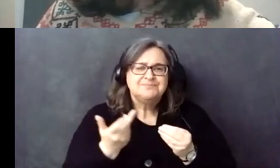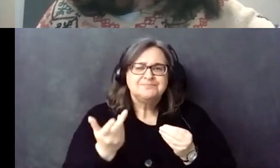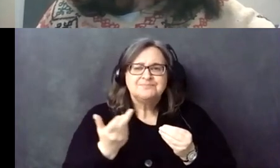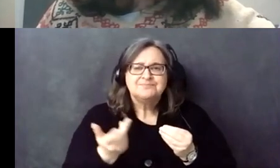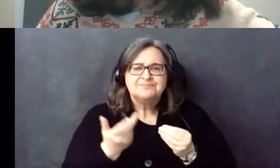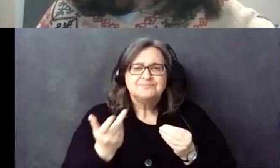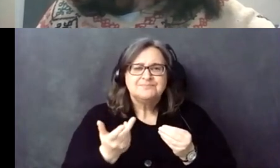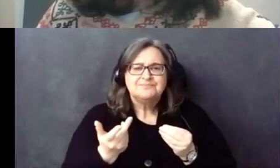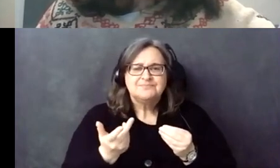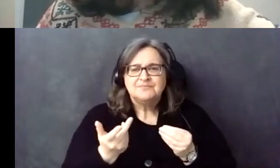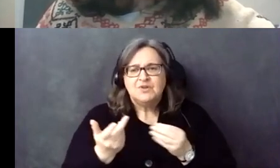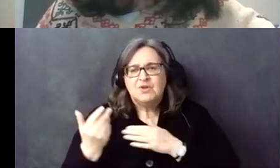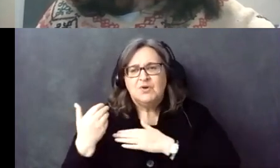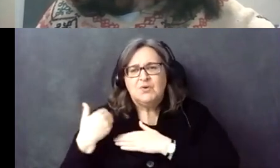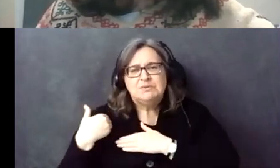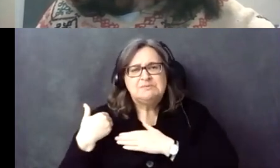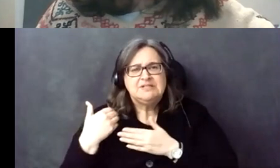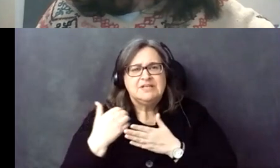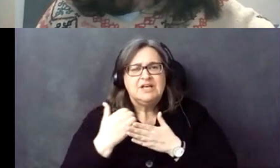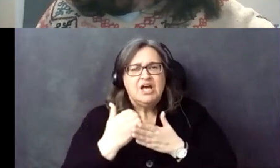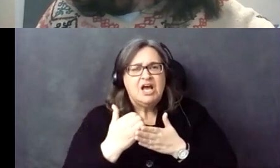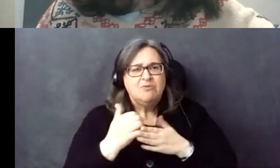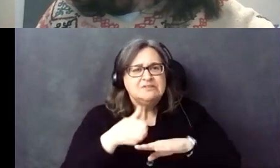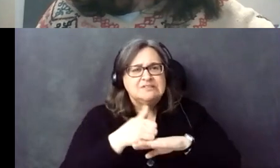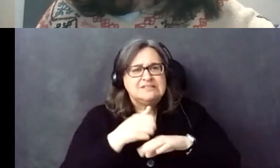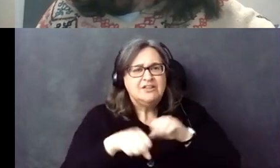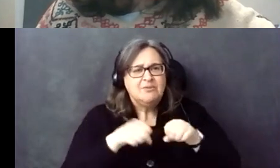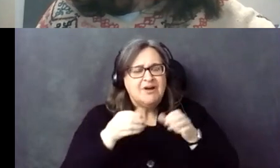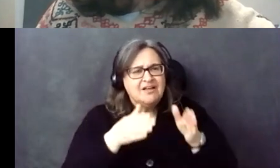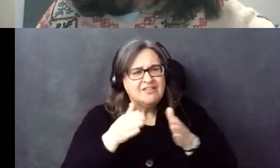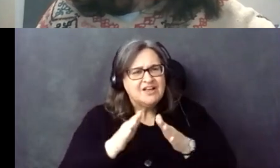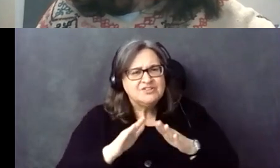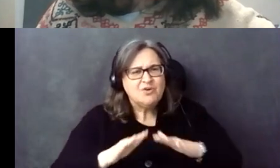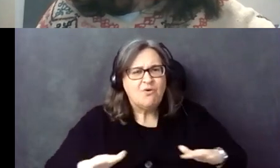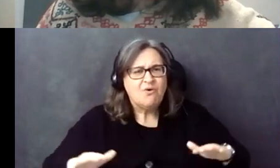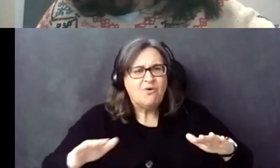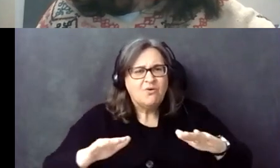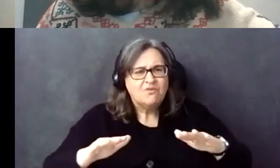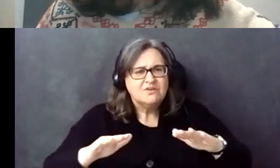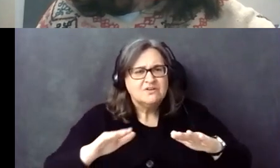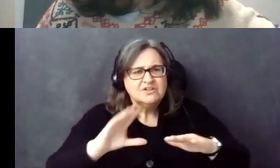that is responsible for helping to get the bike lanes throughout the city.